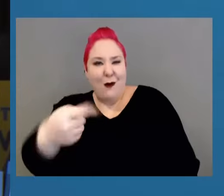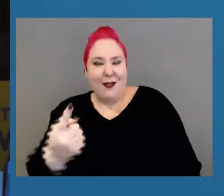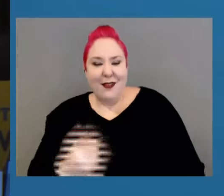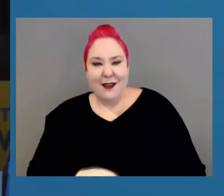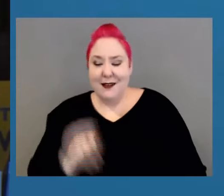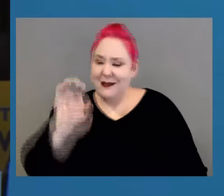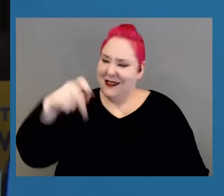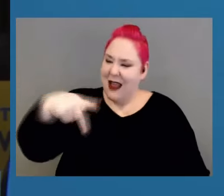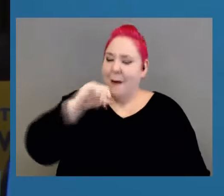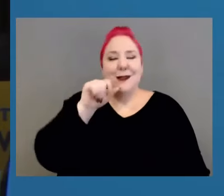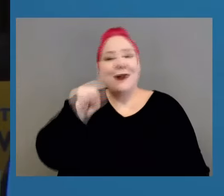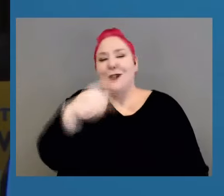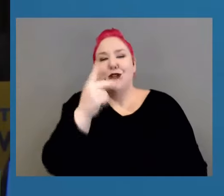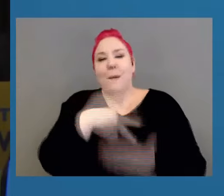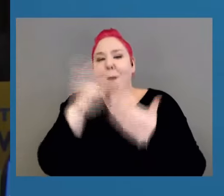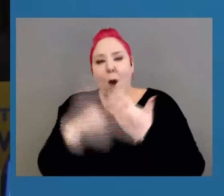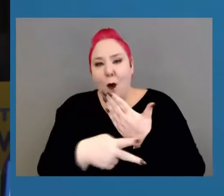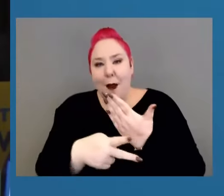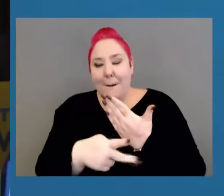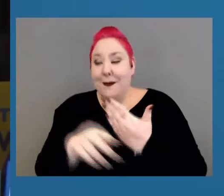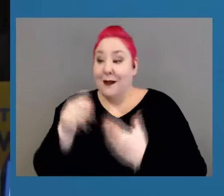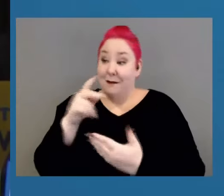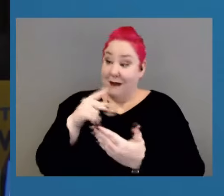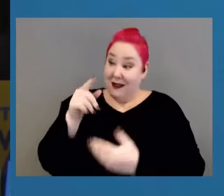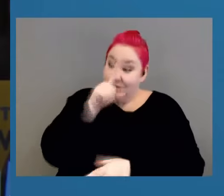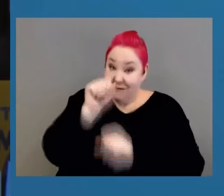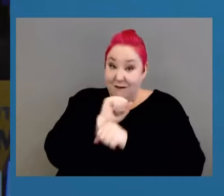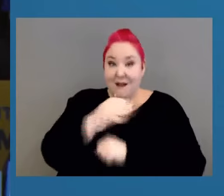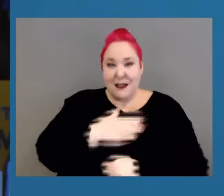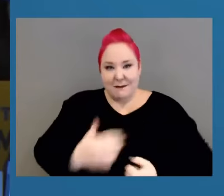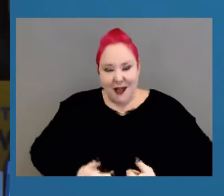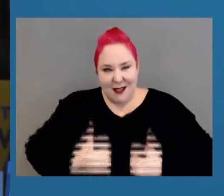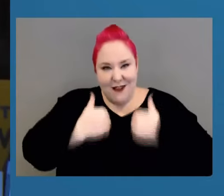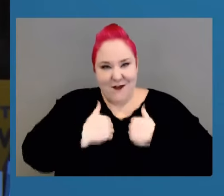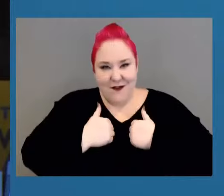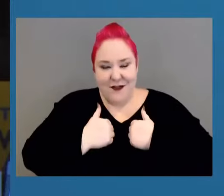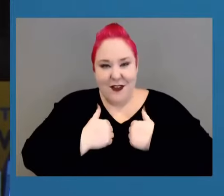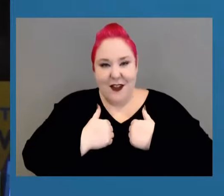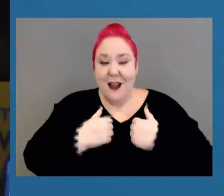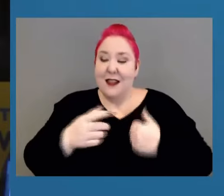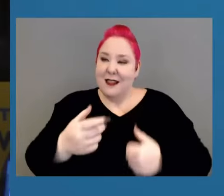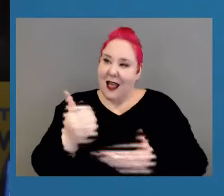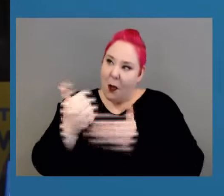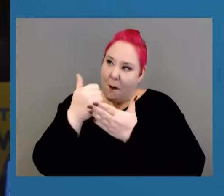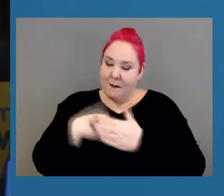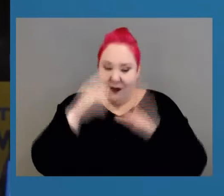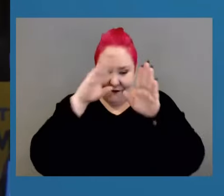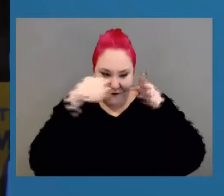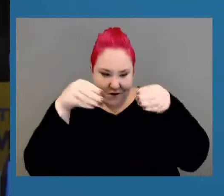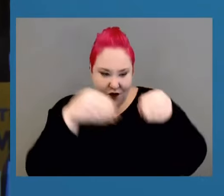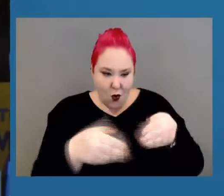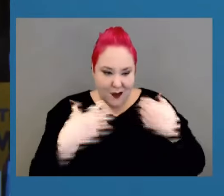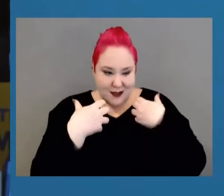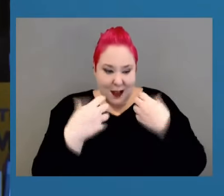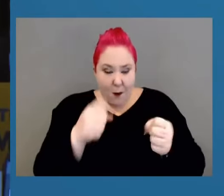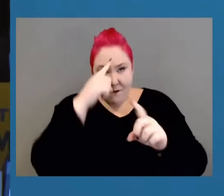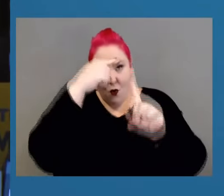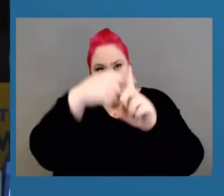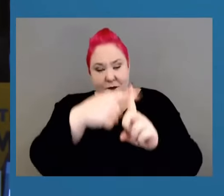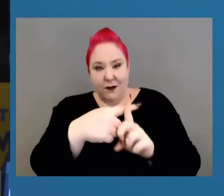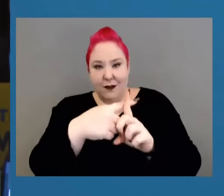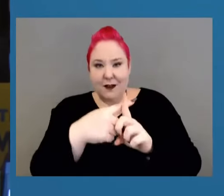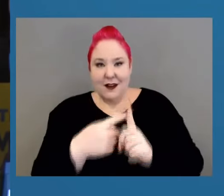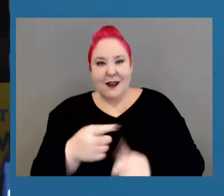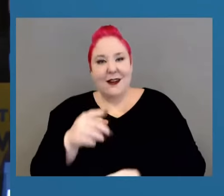lifeline. SNAP helps me to stay focused, healthy, and hopeful. Cuts and delays aren't just numbers on a piece of